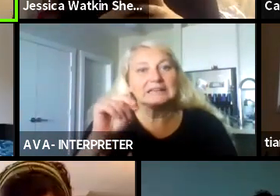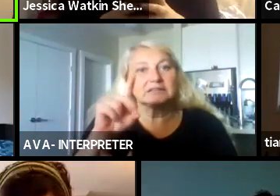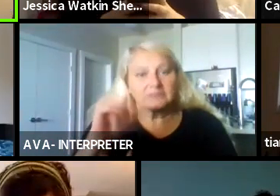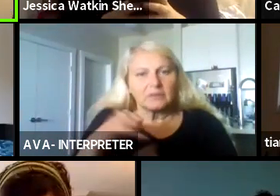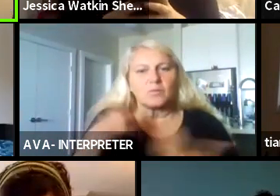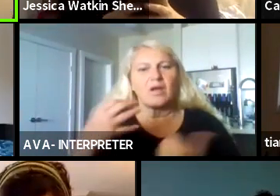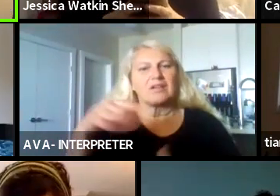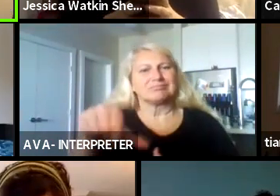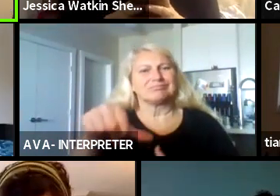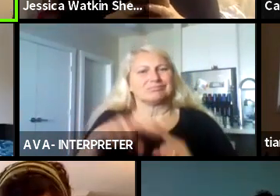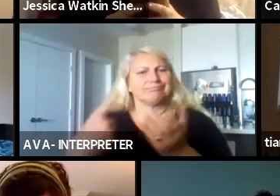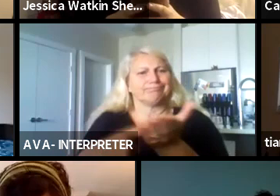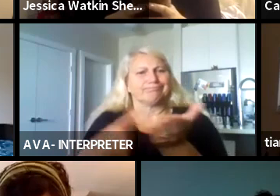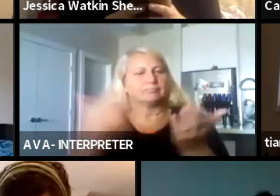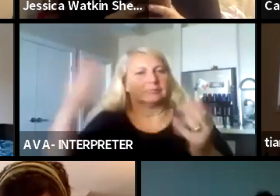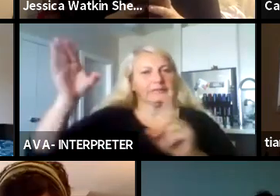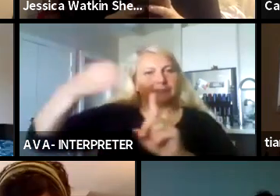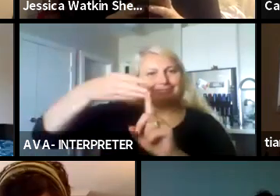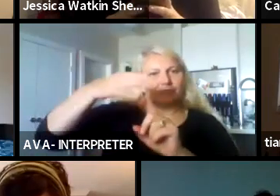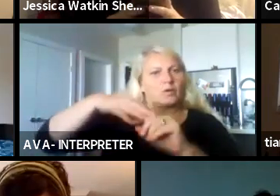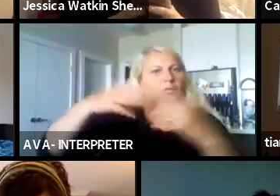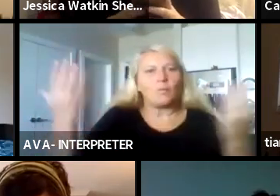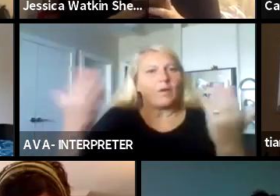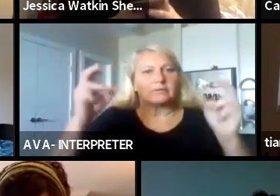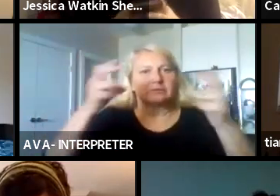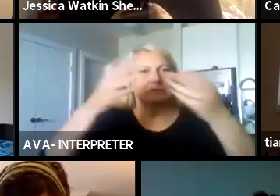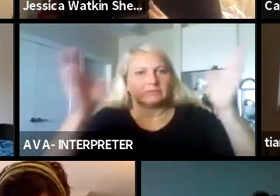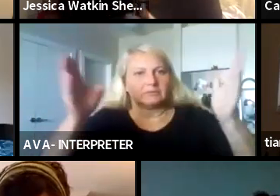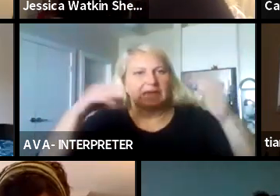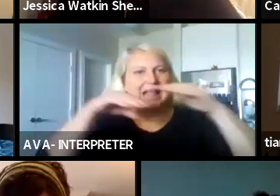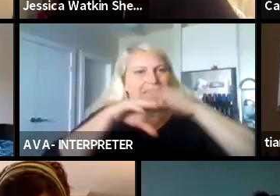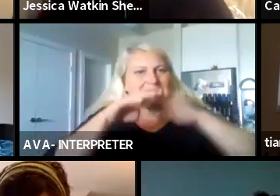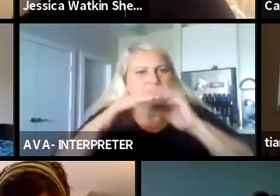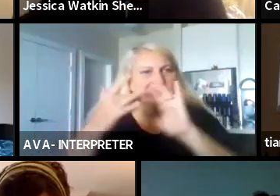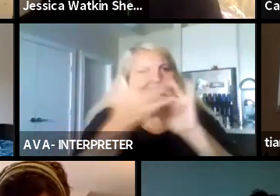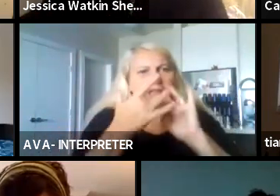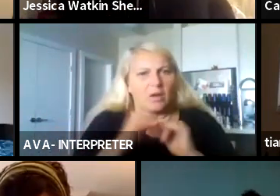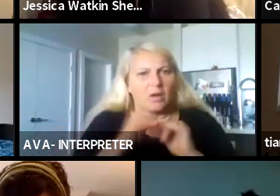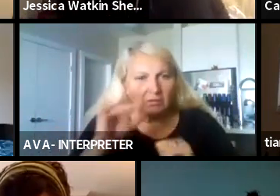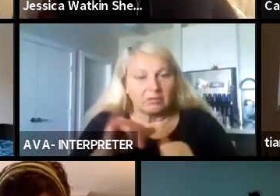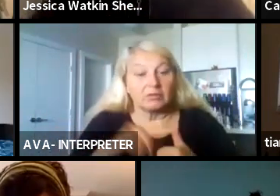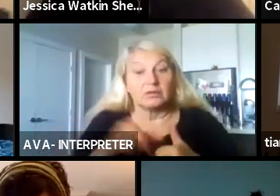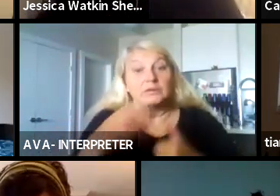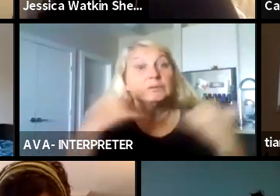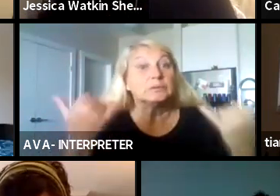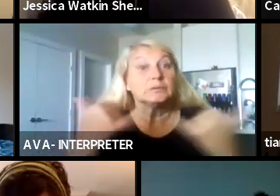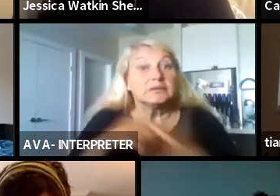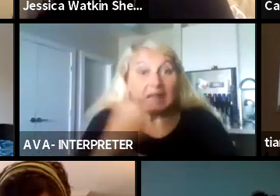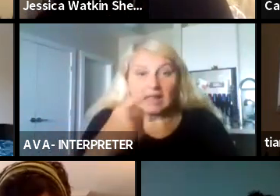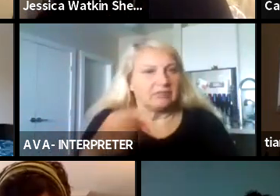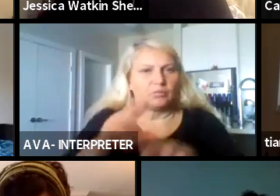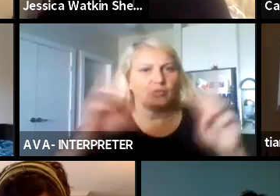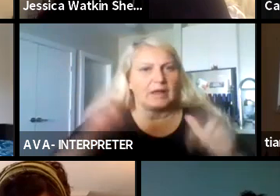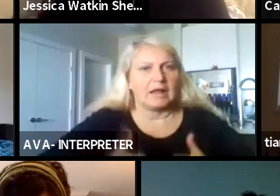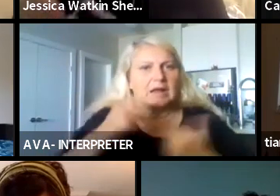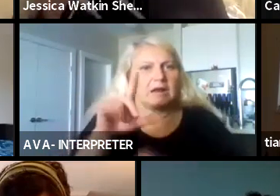Thank you. So today's session is being live captioned and ASL, American Sign Language,